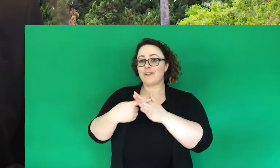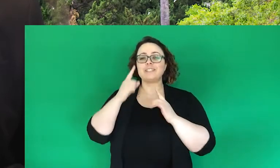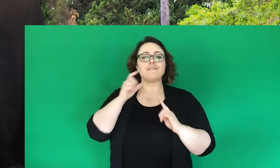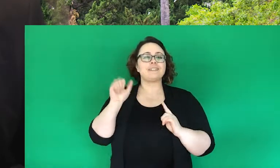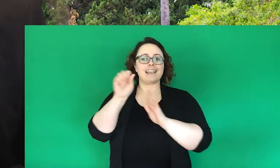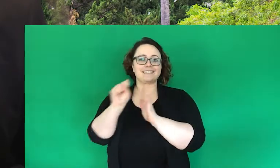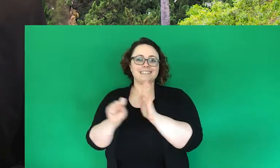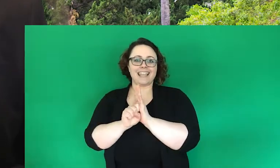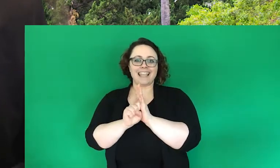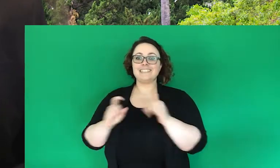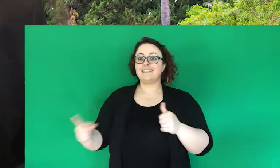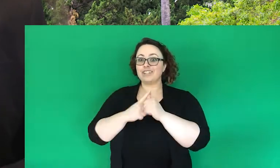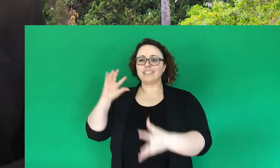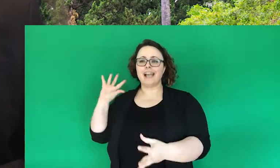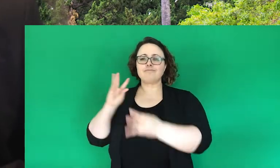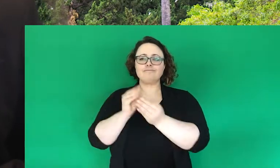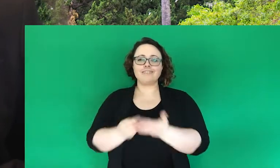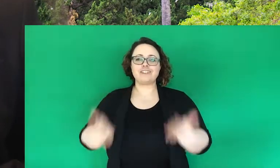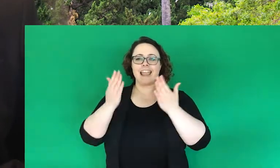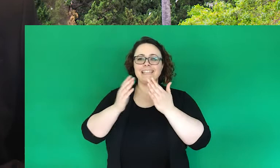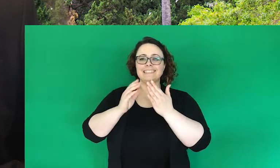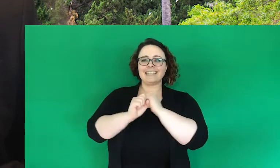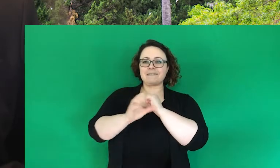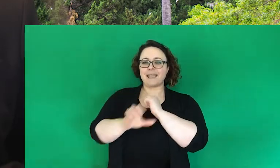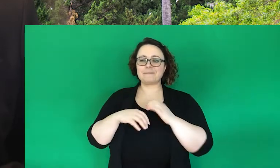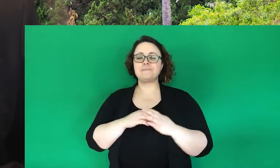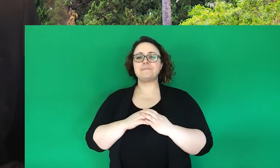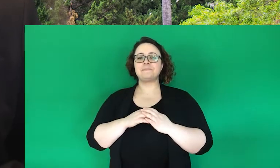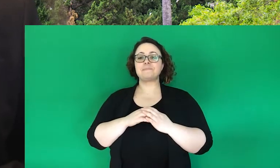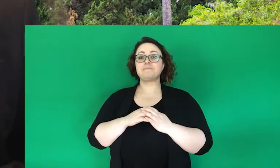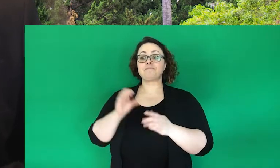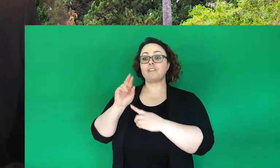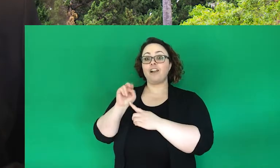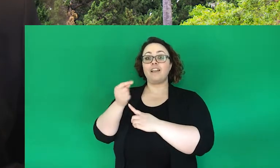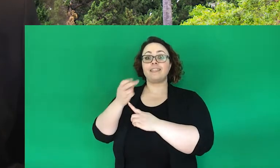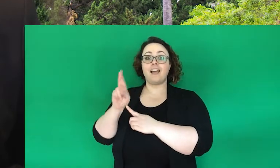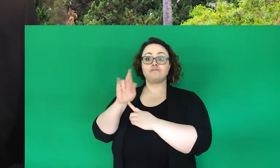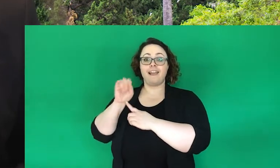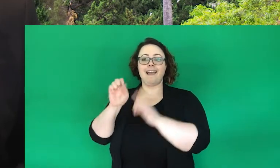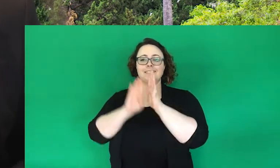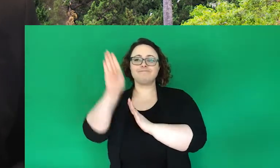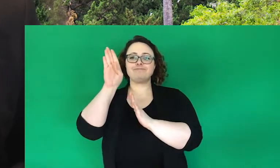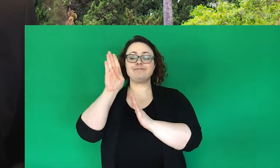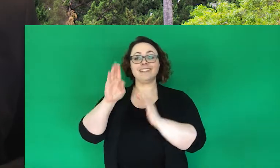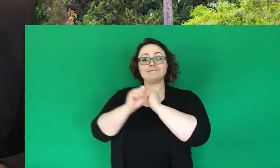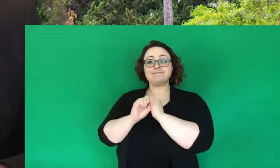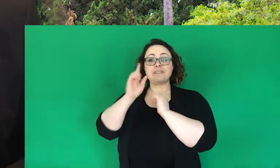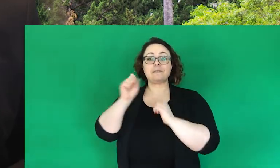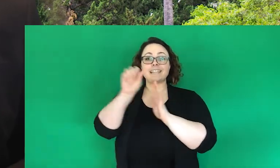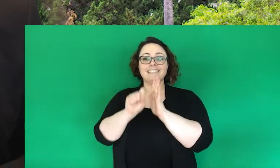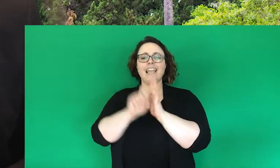launch of Sacramento State's first comprehensive fundraising campaign. On the Rise, the campaign for Sacramento State